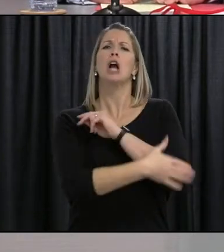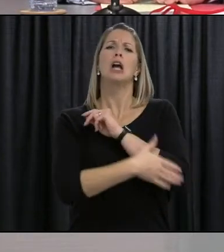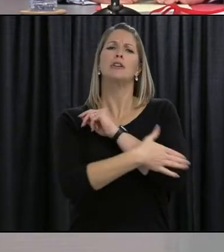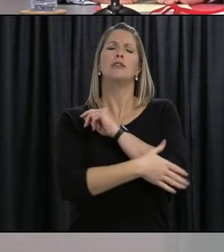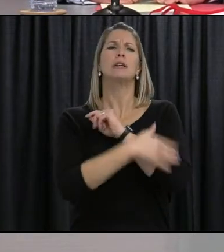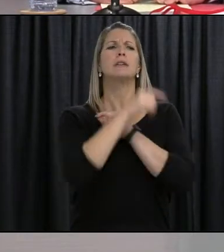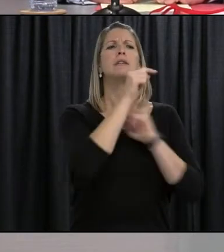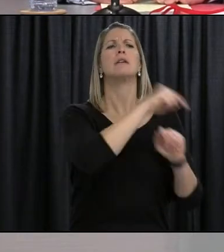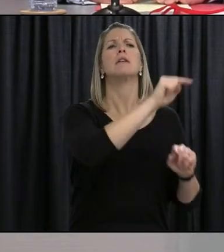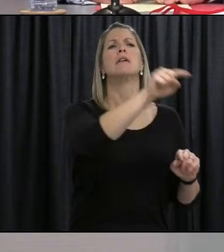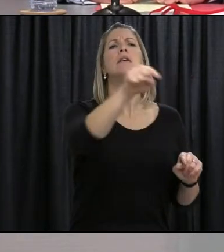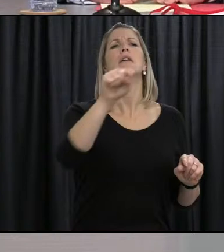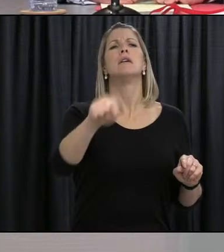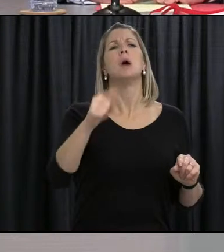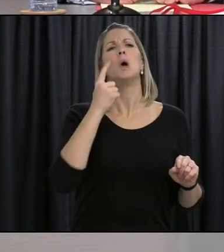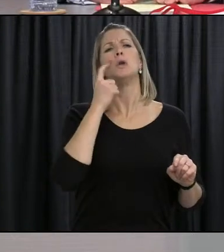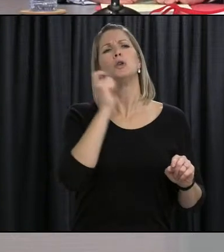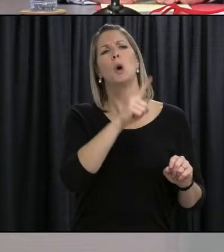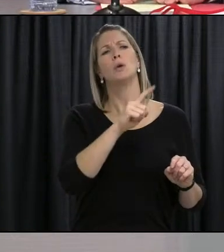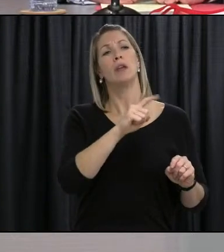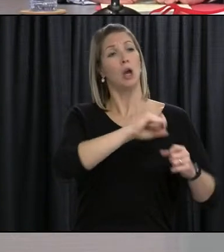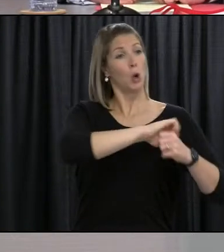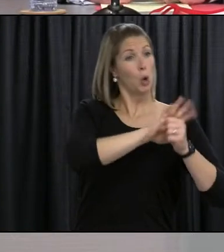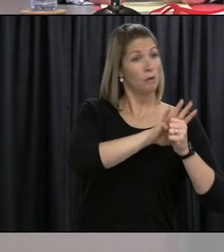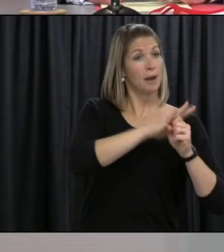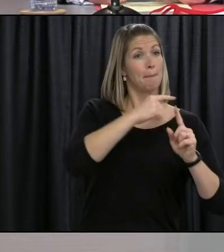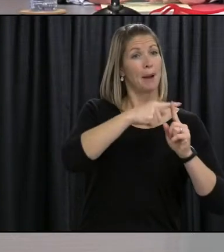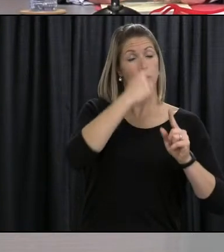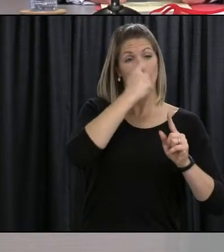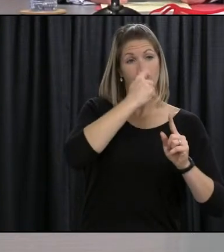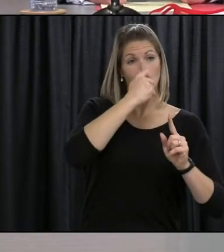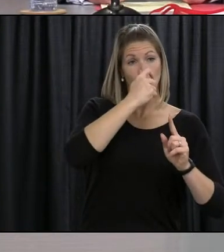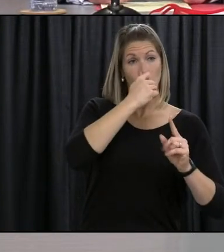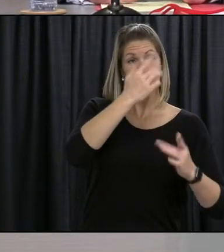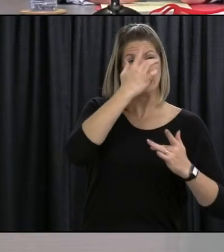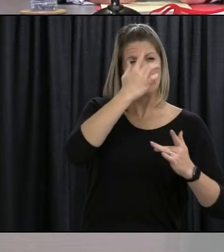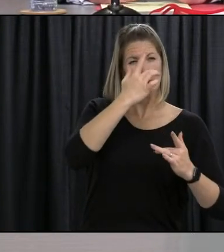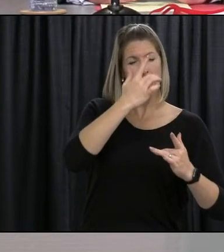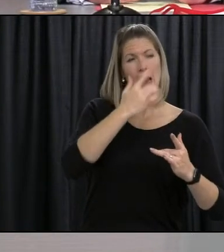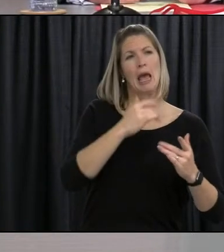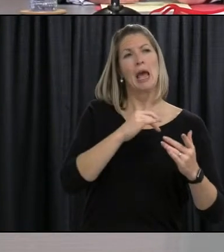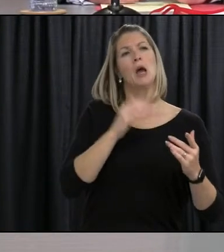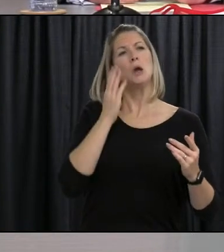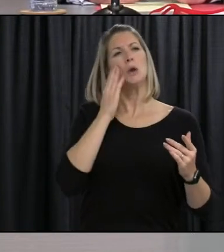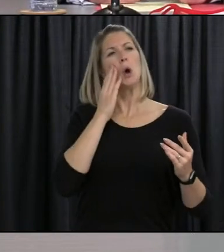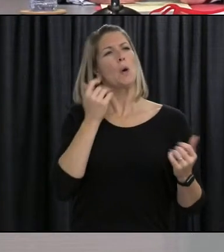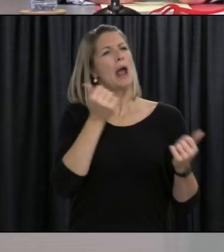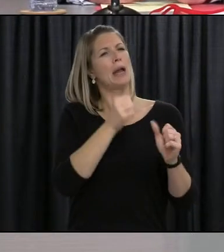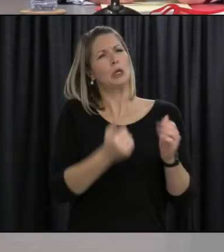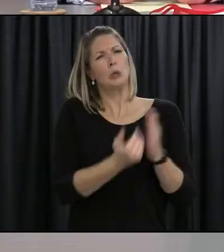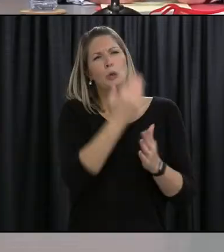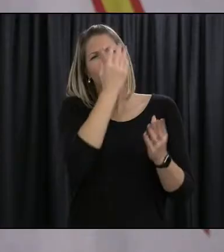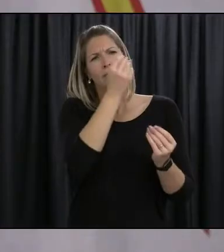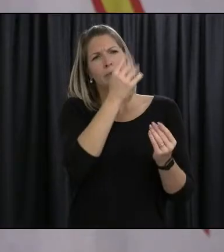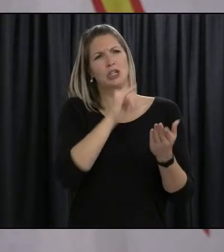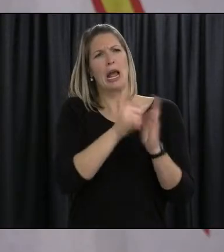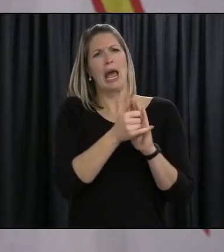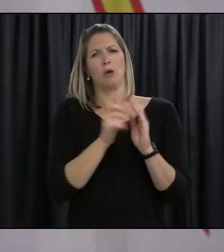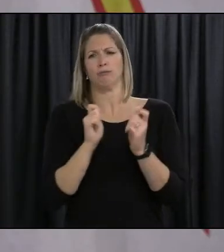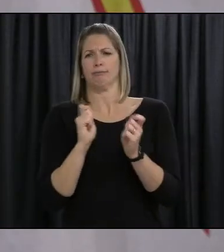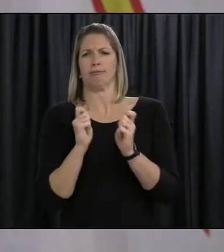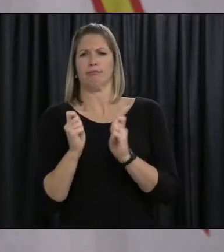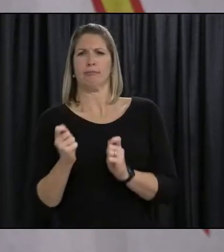been concerning as we move into our flu season, or even encouraging as we move into it? Yeah,